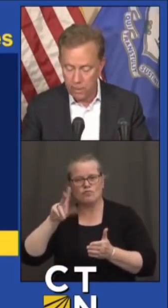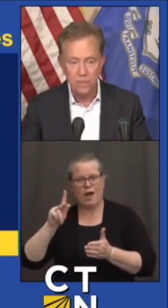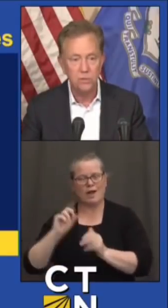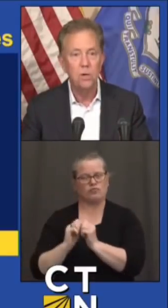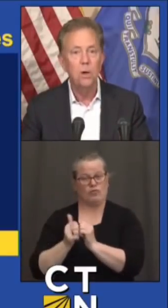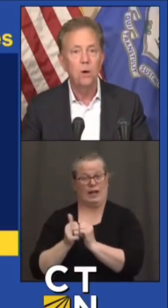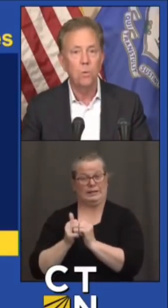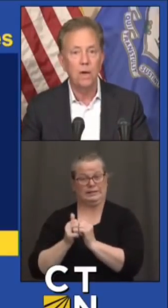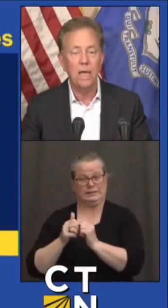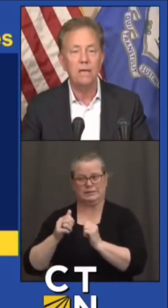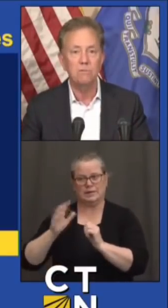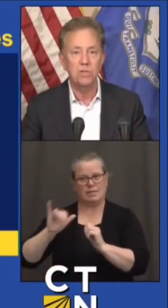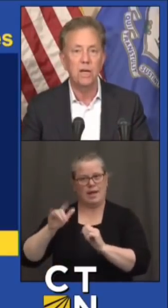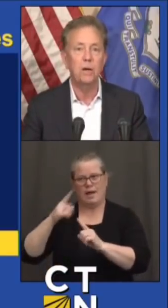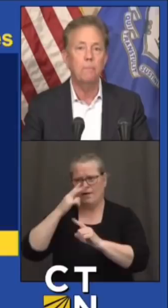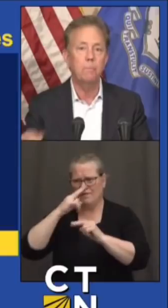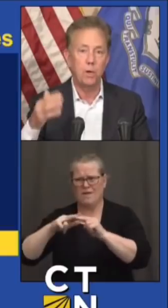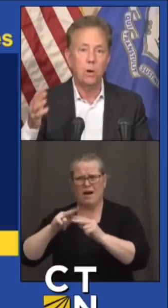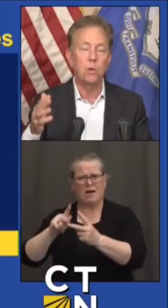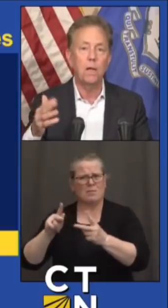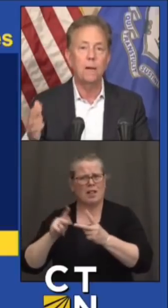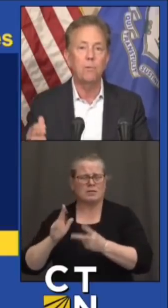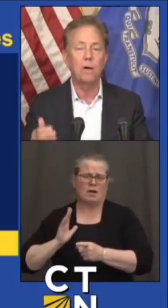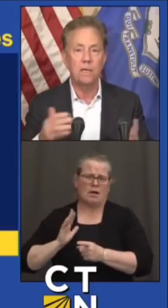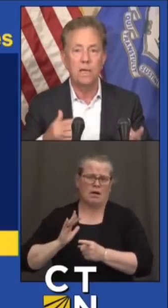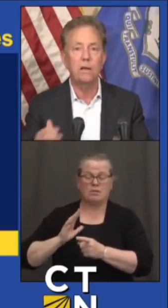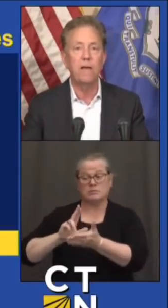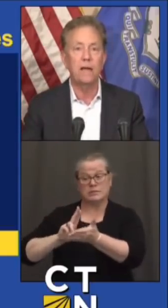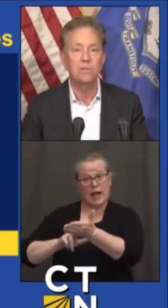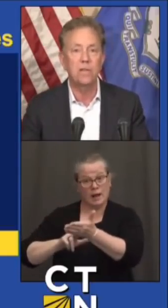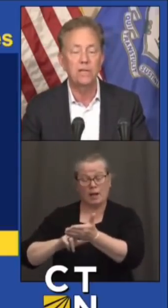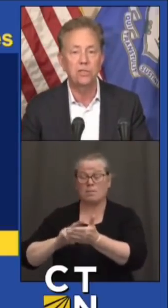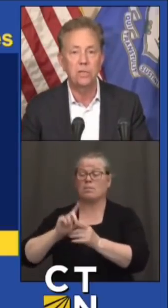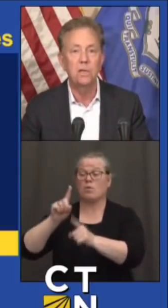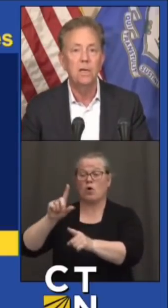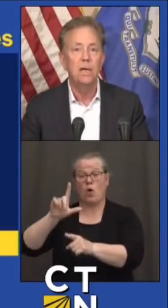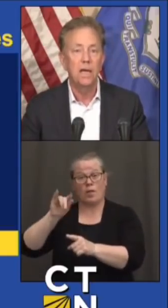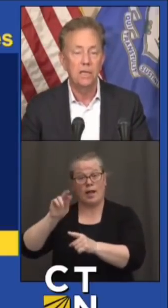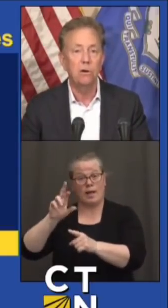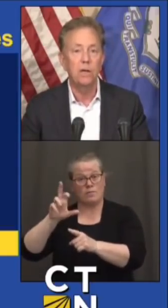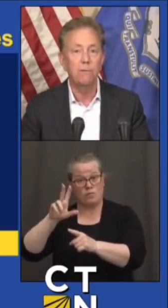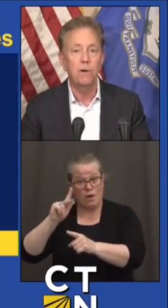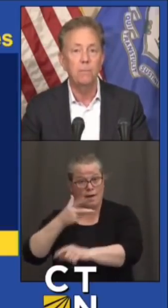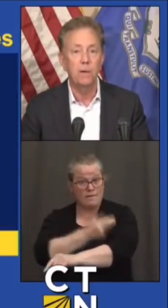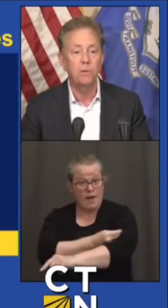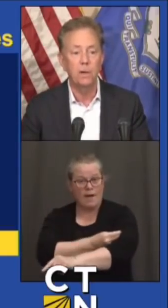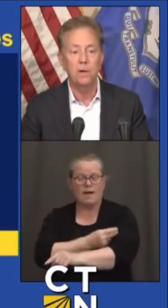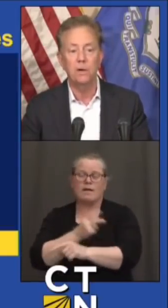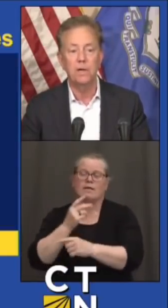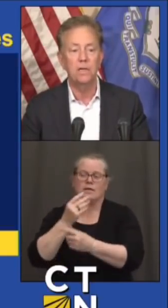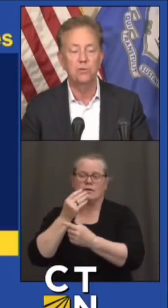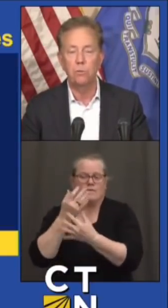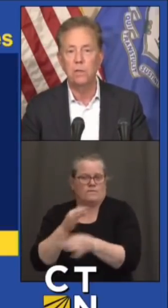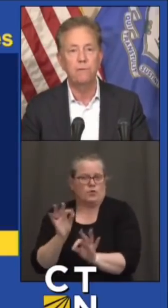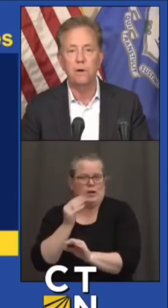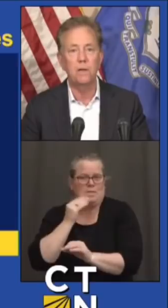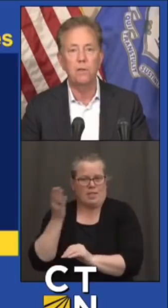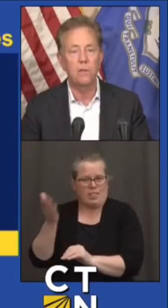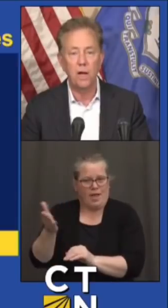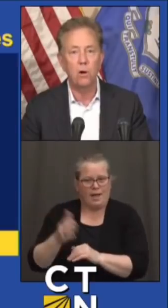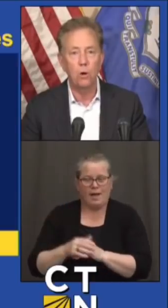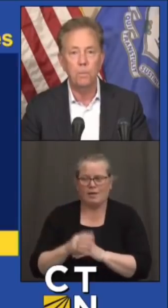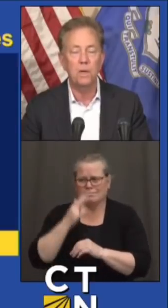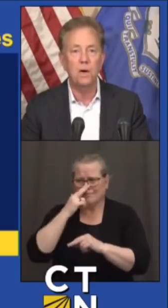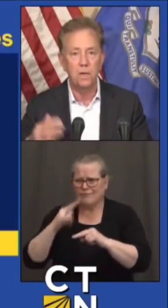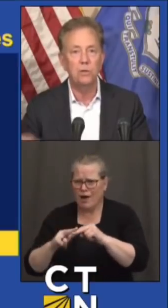fun place where, again, sign up, you go to Lime Rock, get a vaccination, and you'll get a free meal there, and it's really fun.